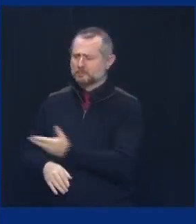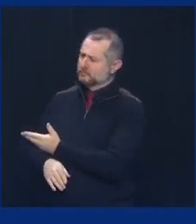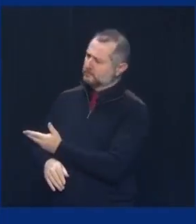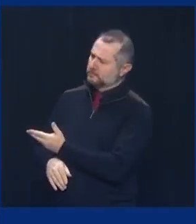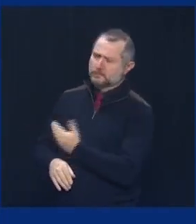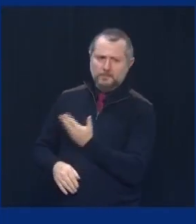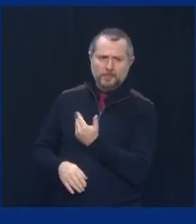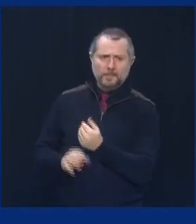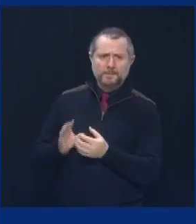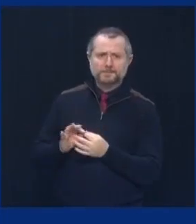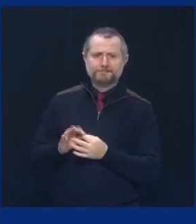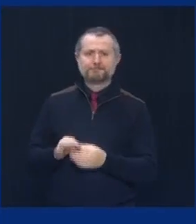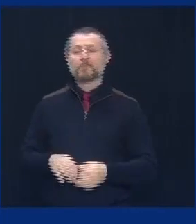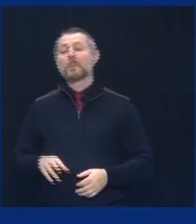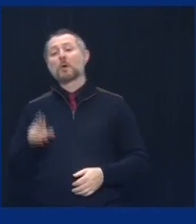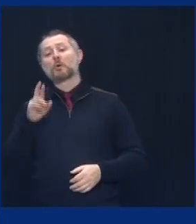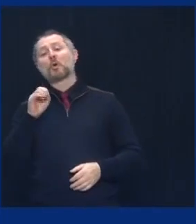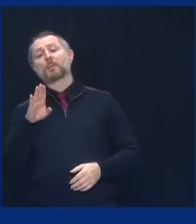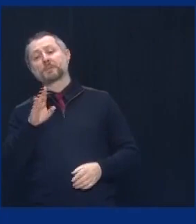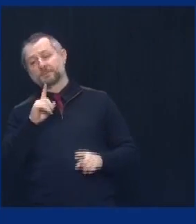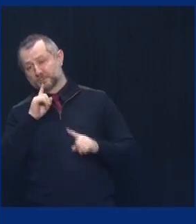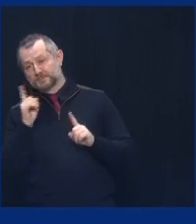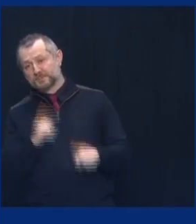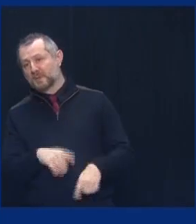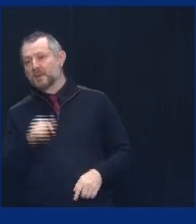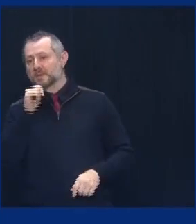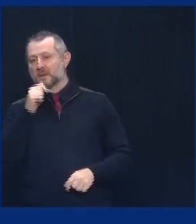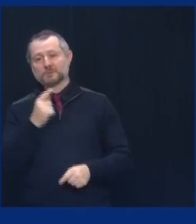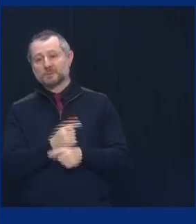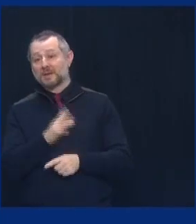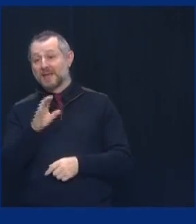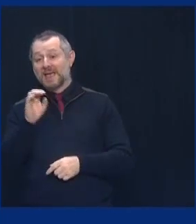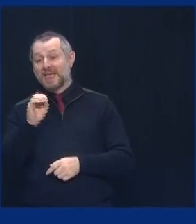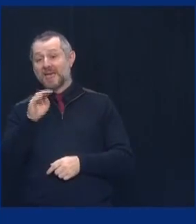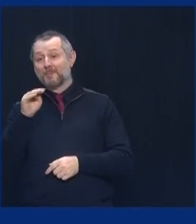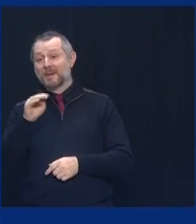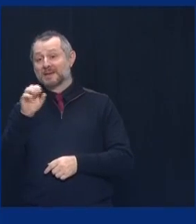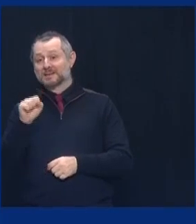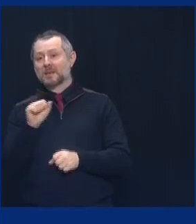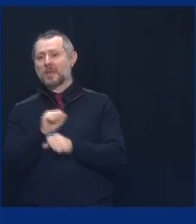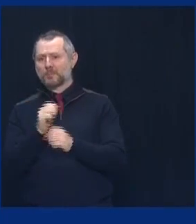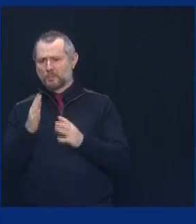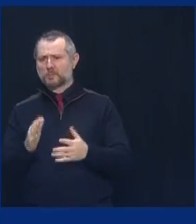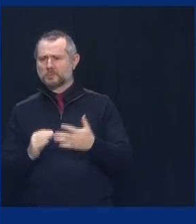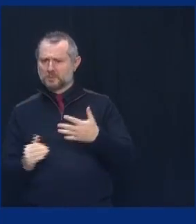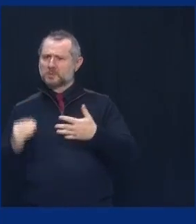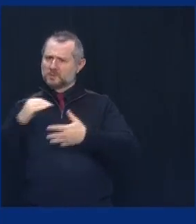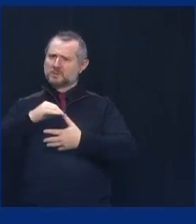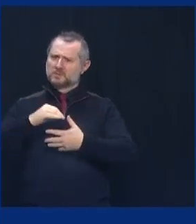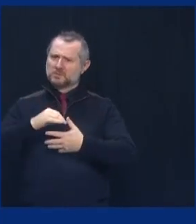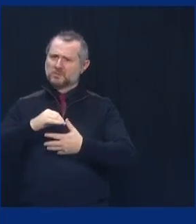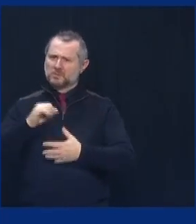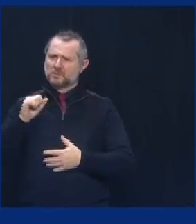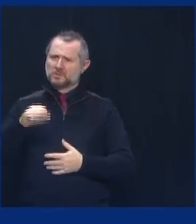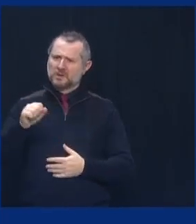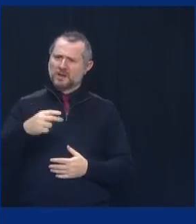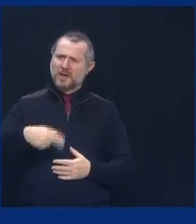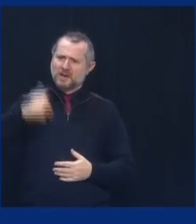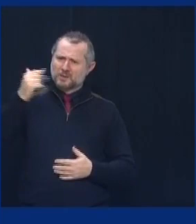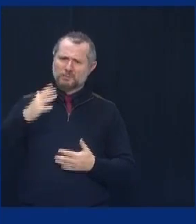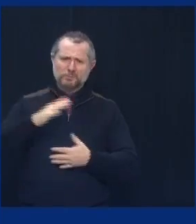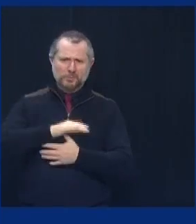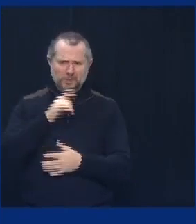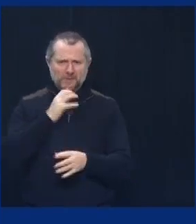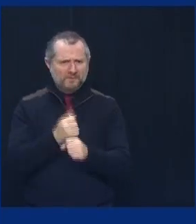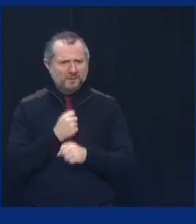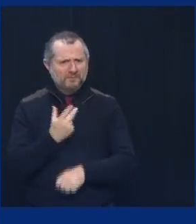not correct. The EMS workers across the state are actually in the very front of who gets the vaccine. So